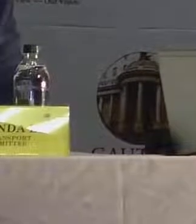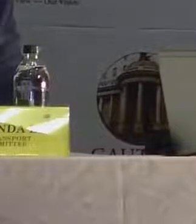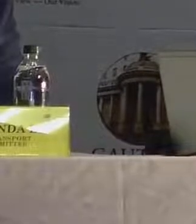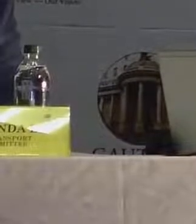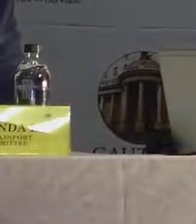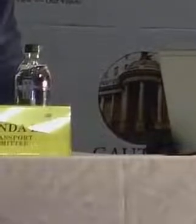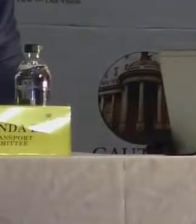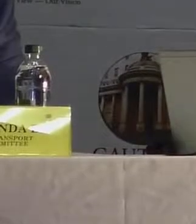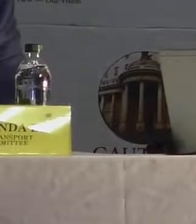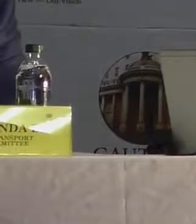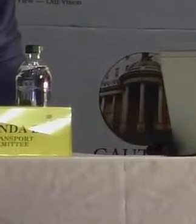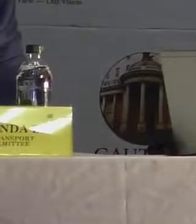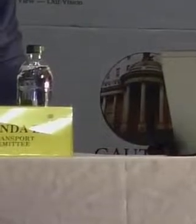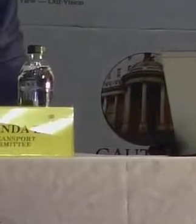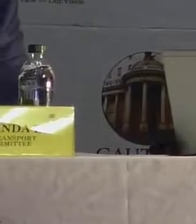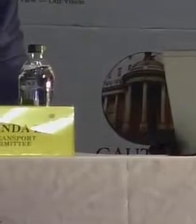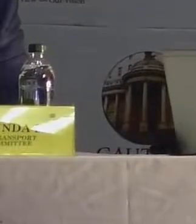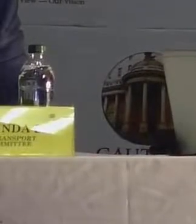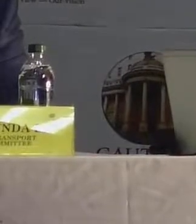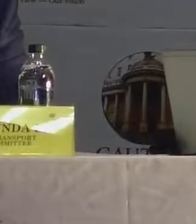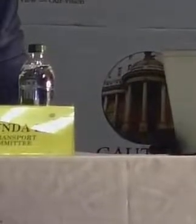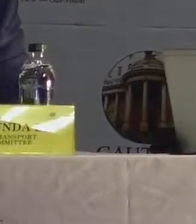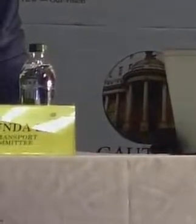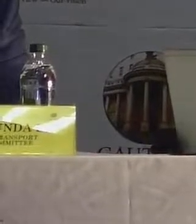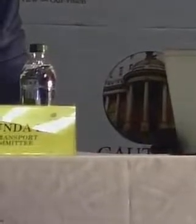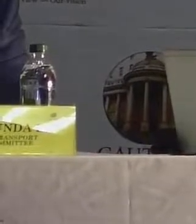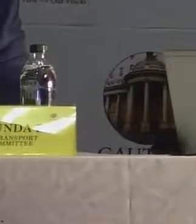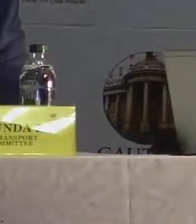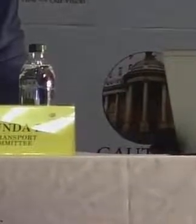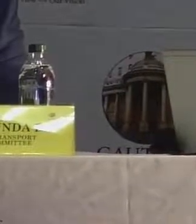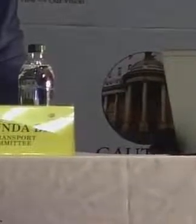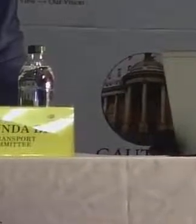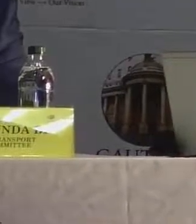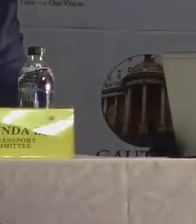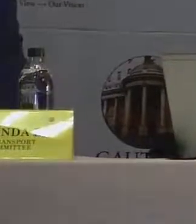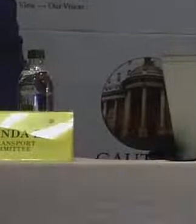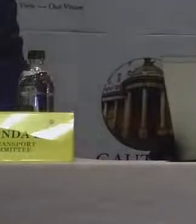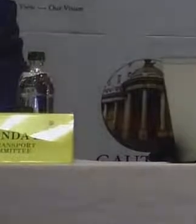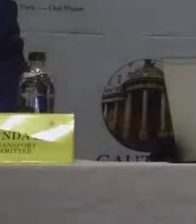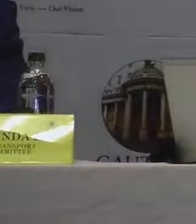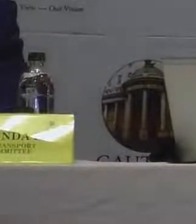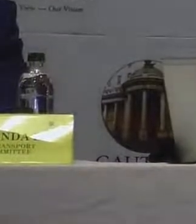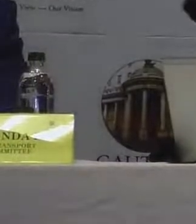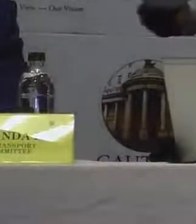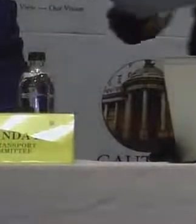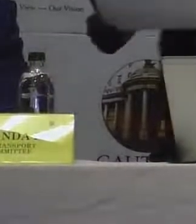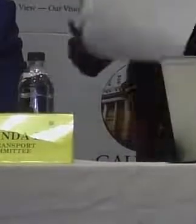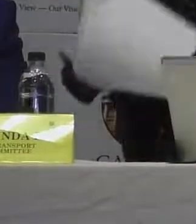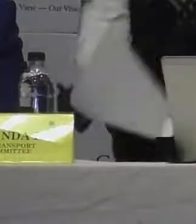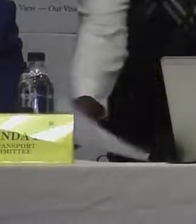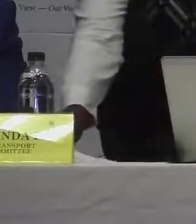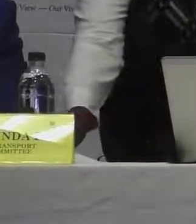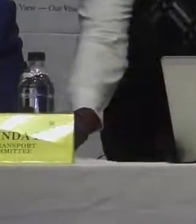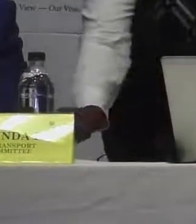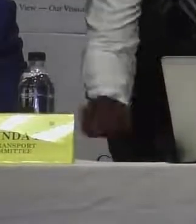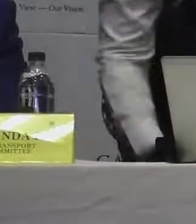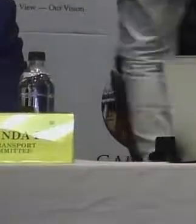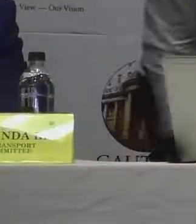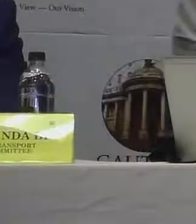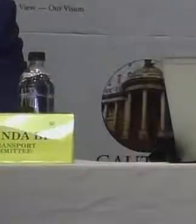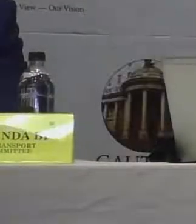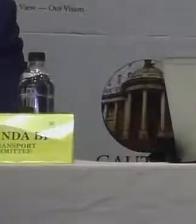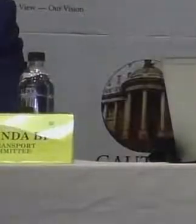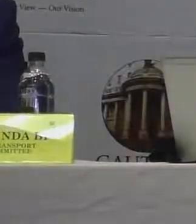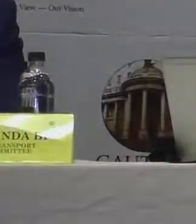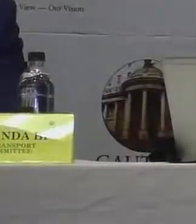facility becomes part of the precinct of the Gauteng Legislature. And in terms